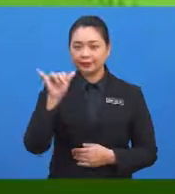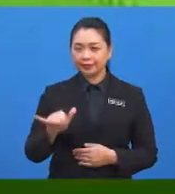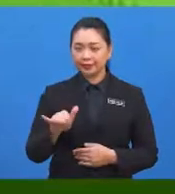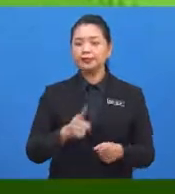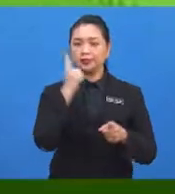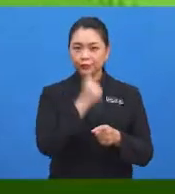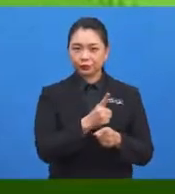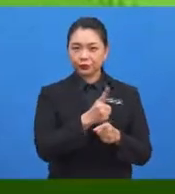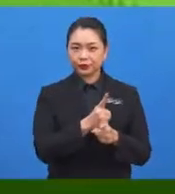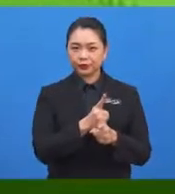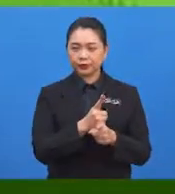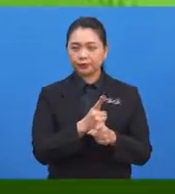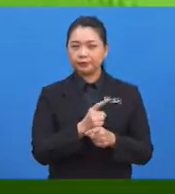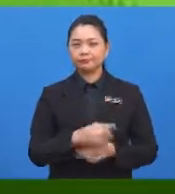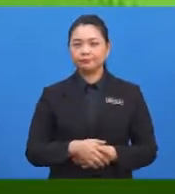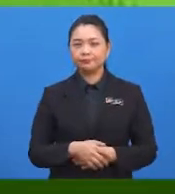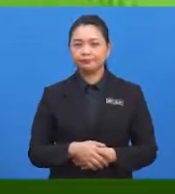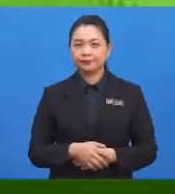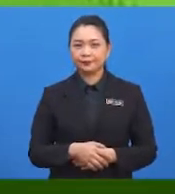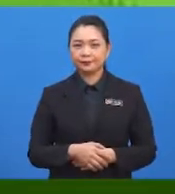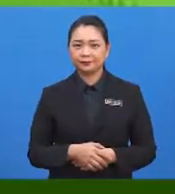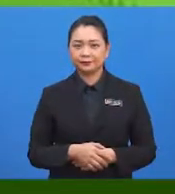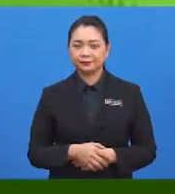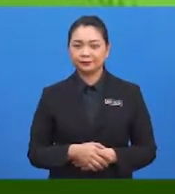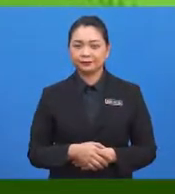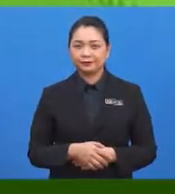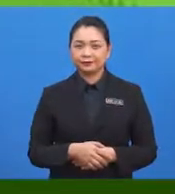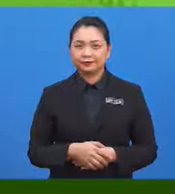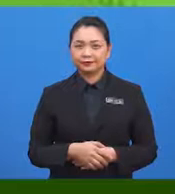Yes, it's true. The robot can run.